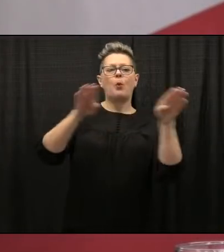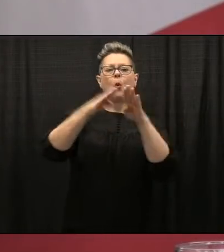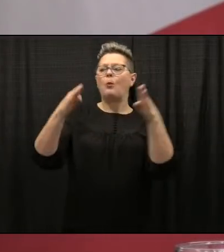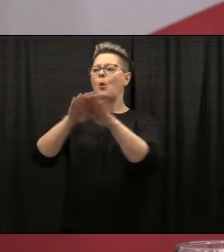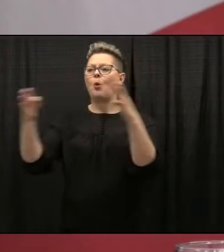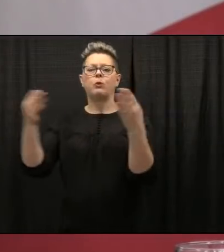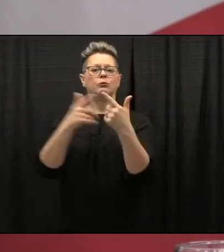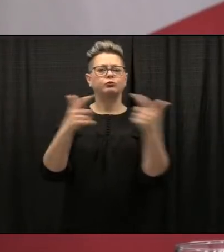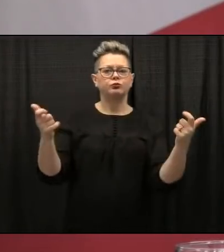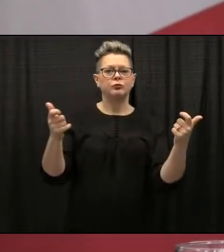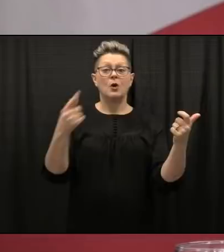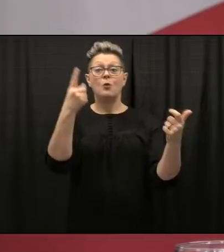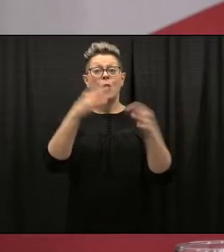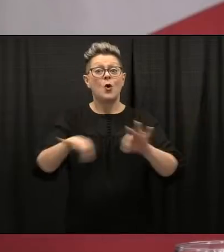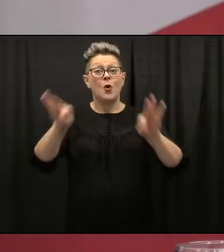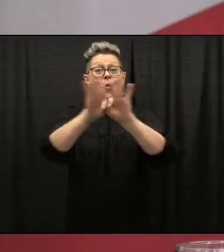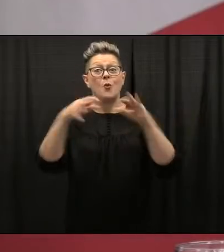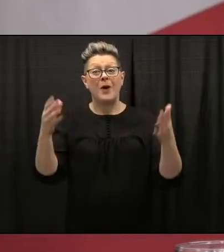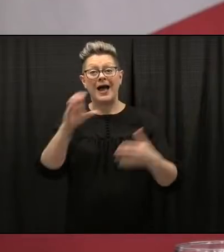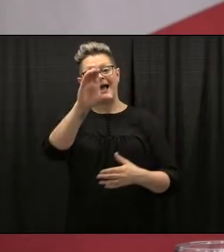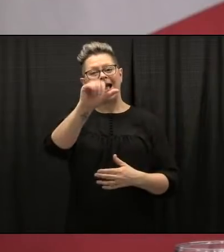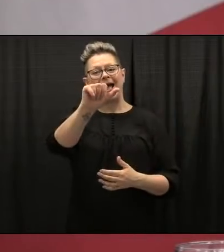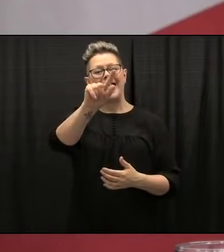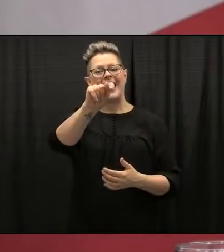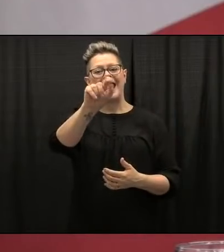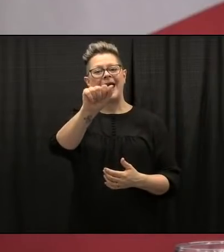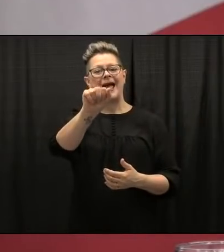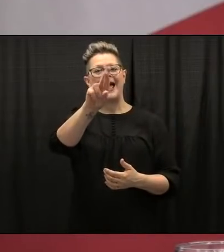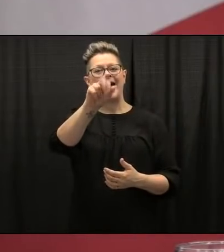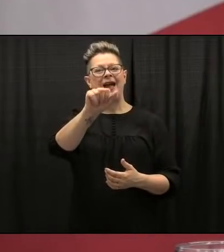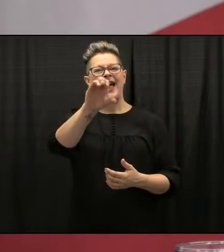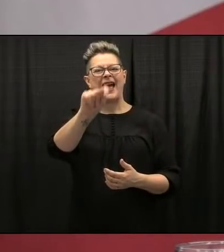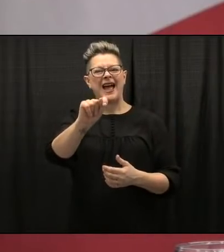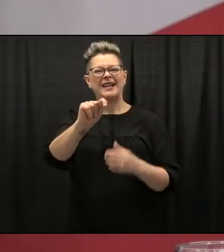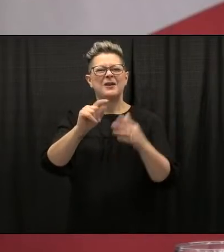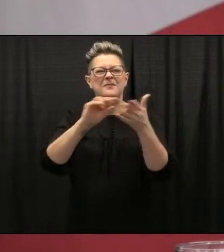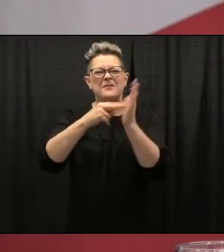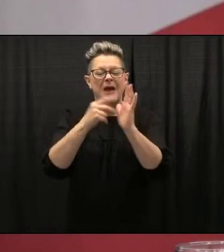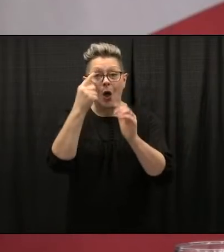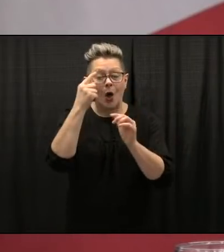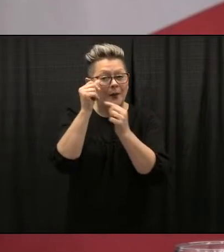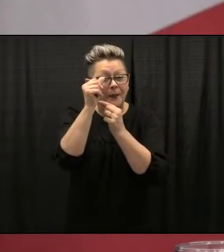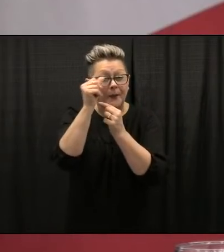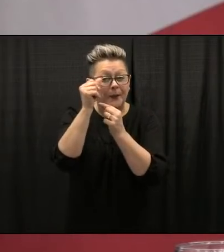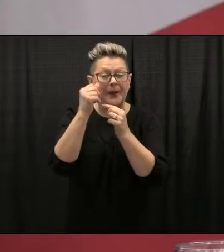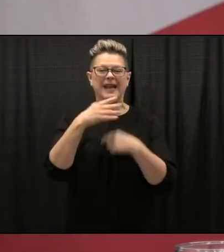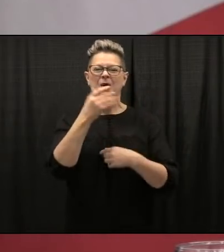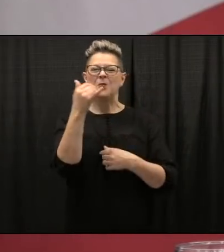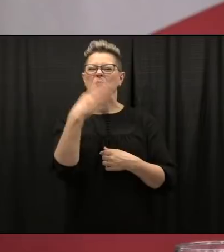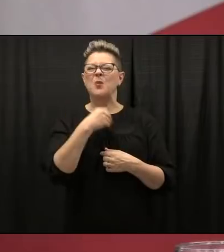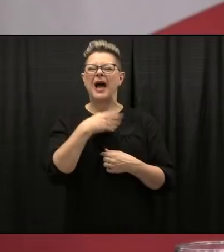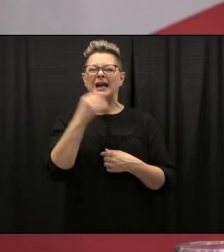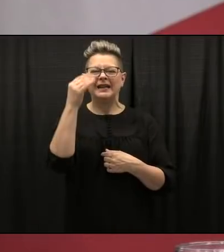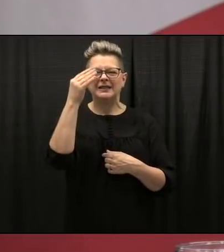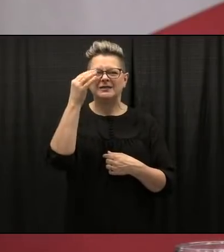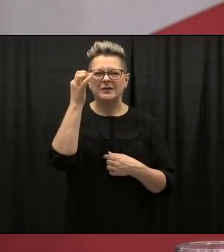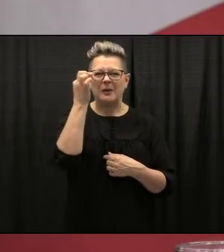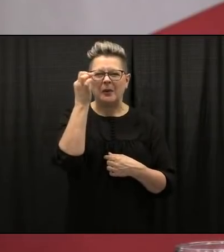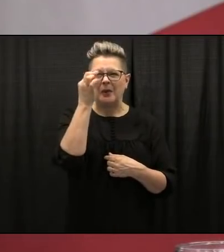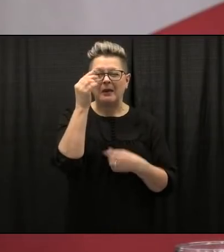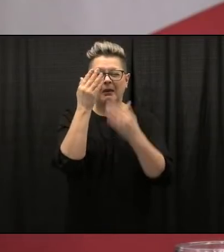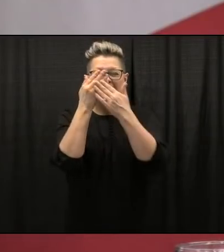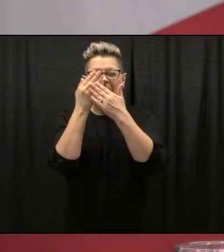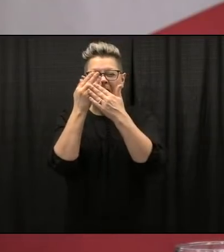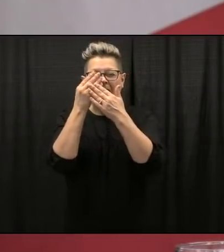important one is cataract surgery, and it's been brought to my attention that there have been some concerns about the number of surgeries being